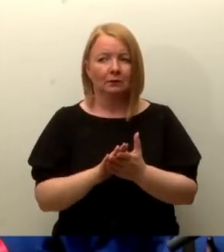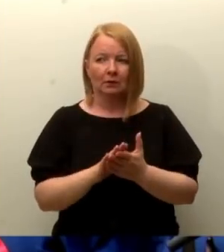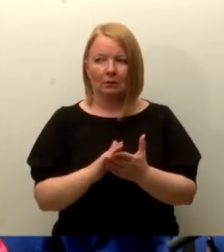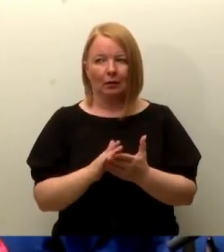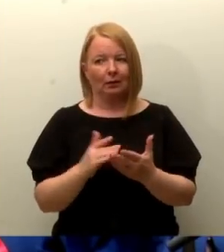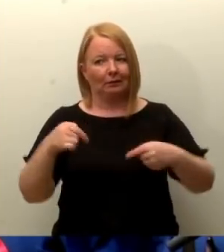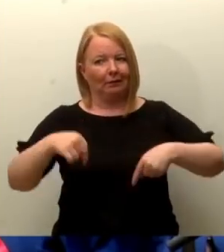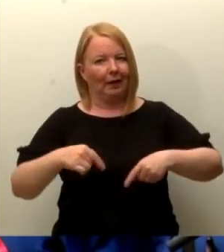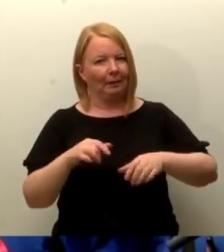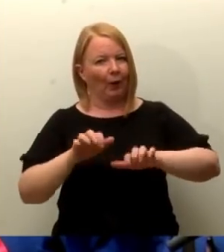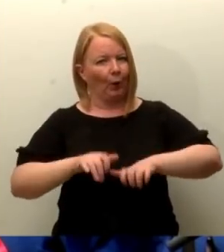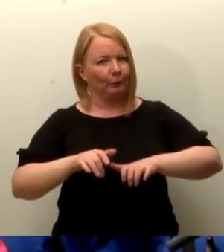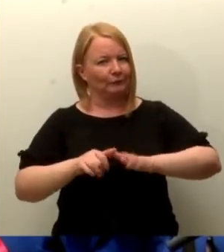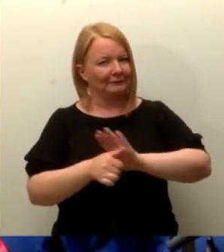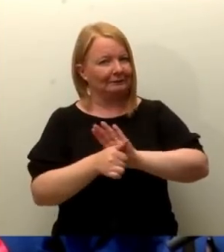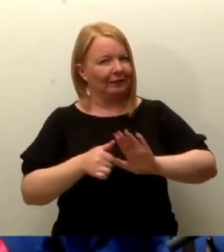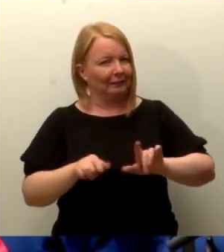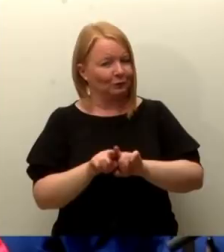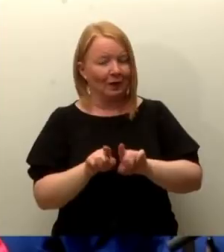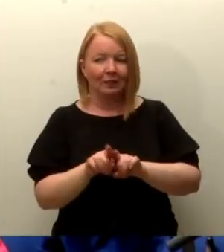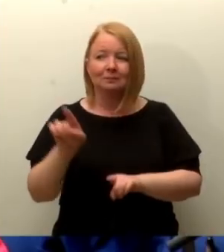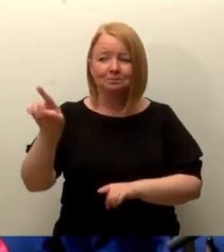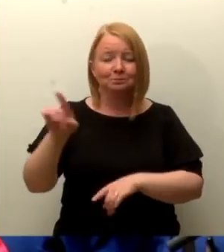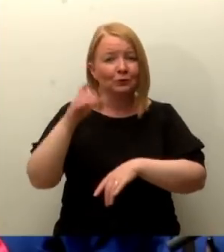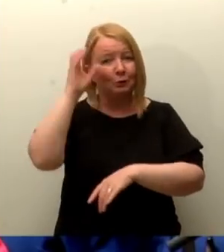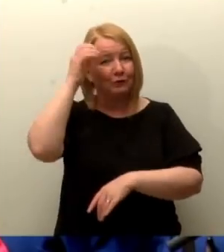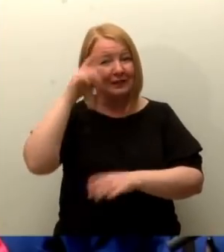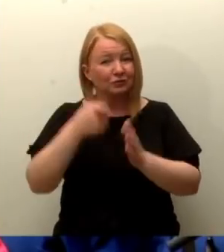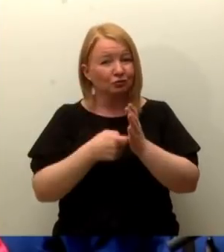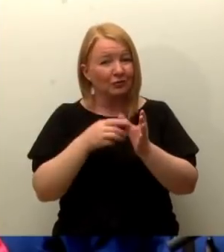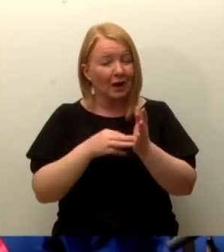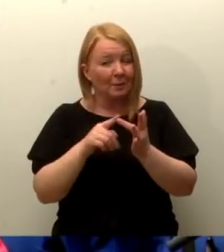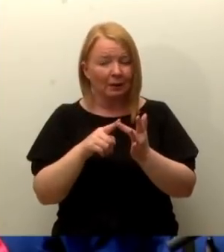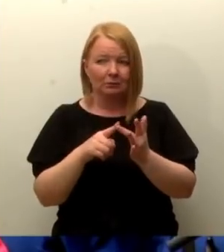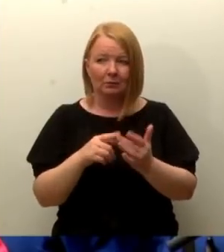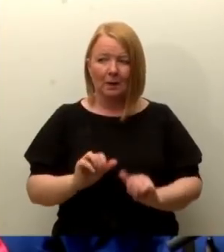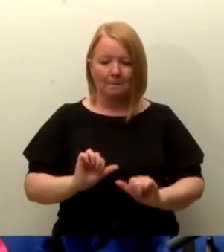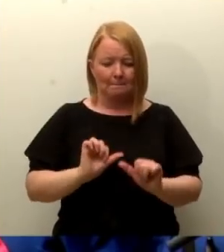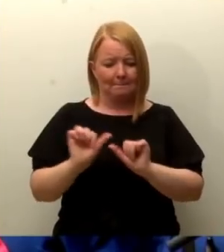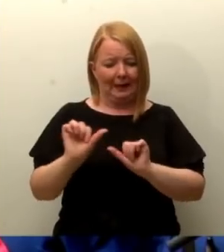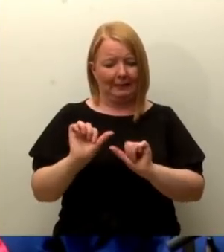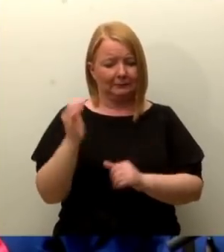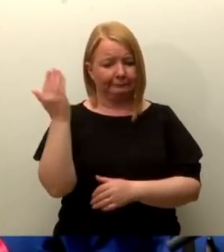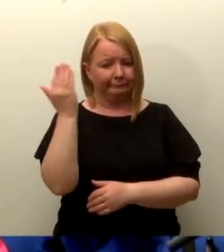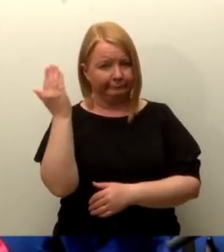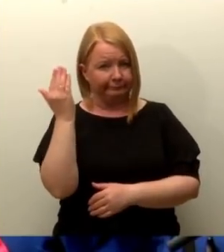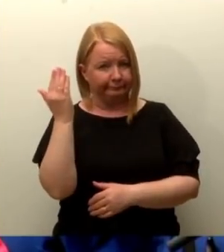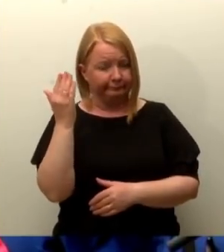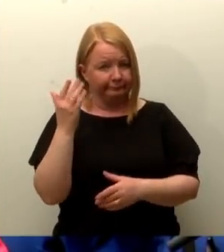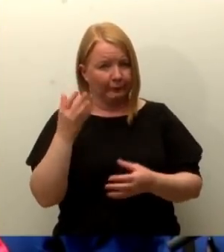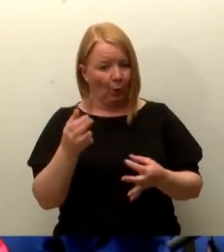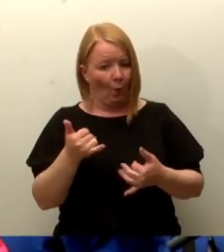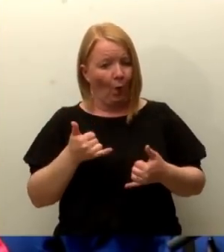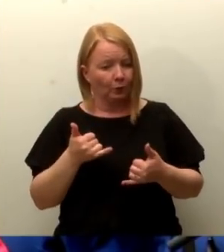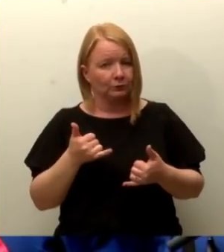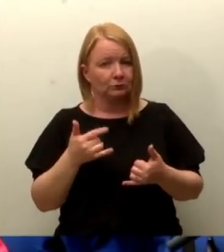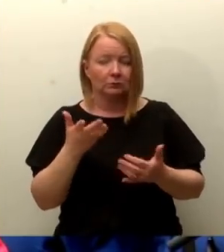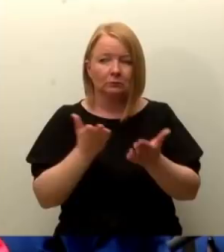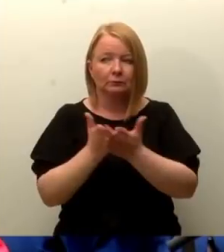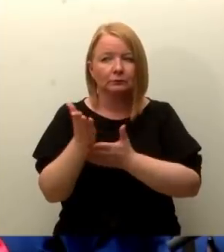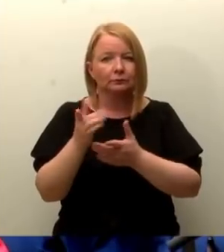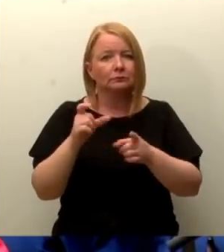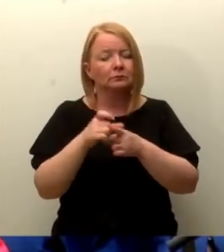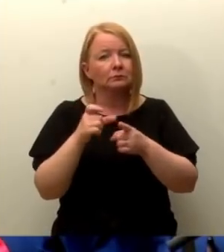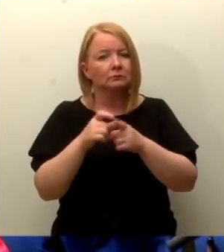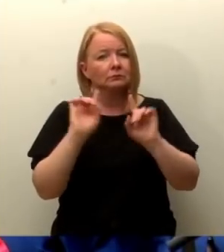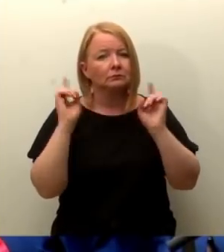skills here. As Professor Rami said, I got the Best Presentation Skills Award during my MCH Orth course at the University of Dundee, which